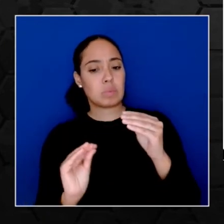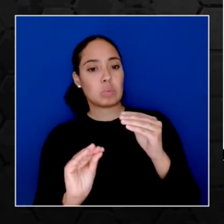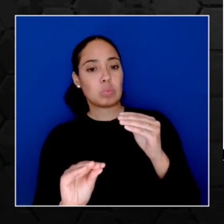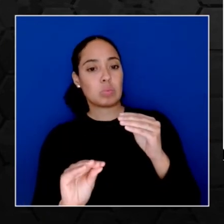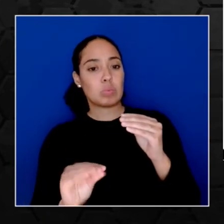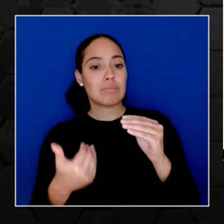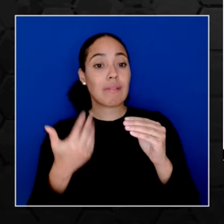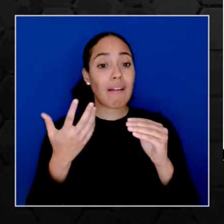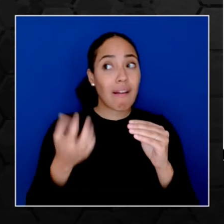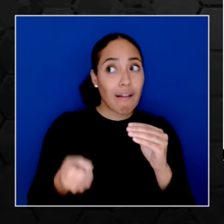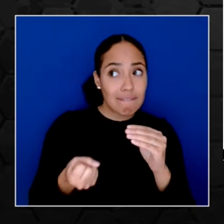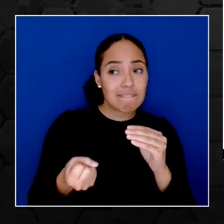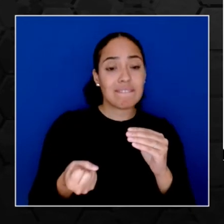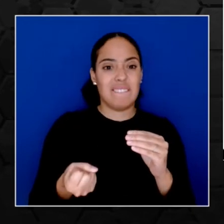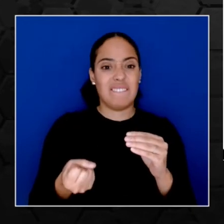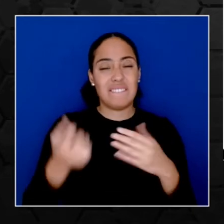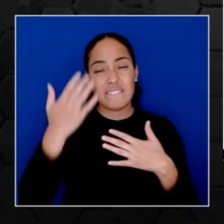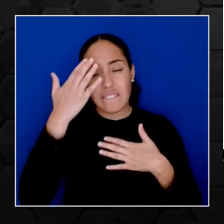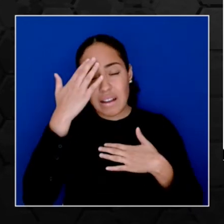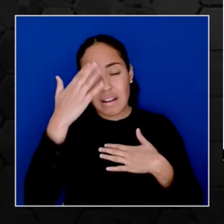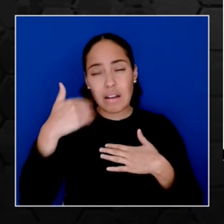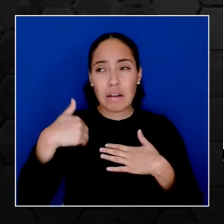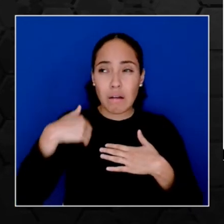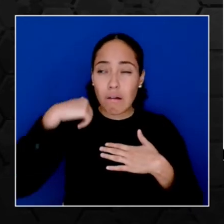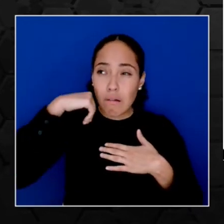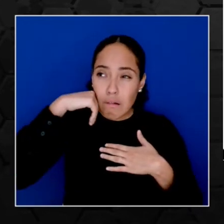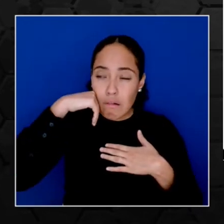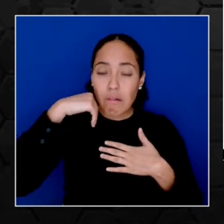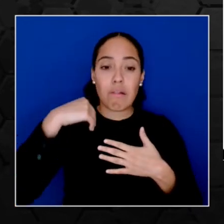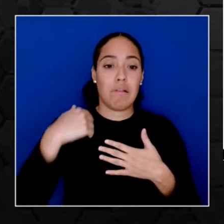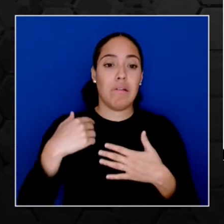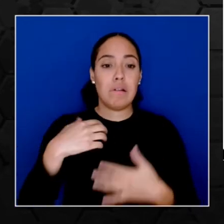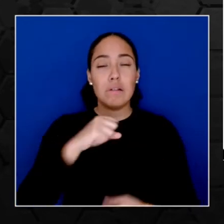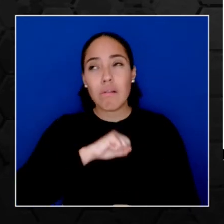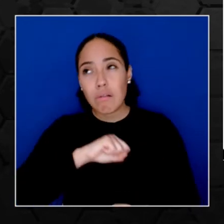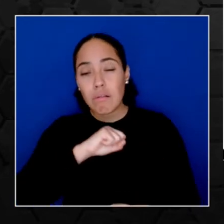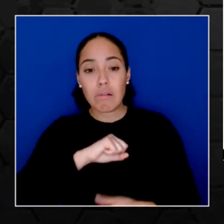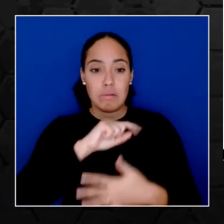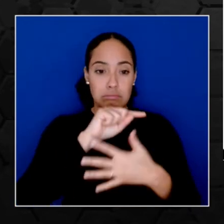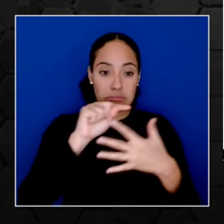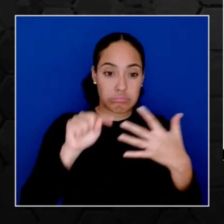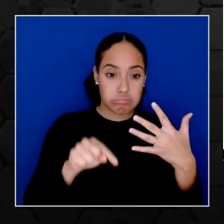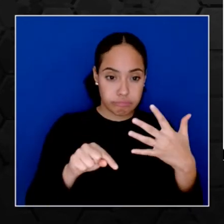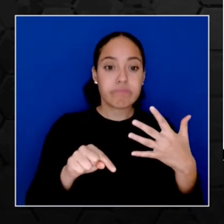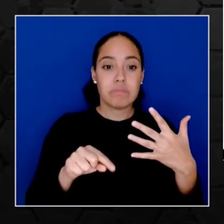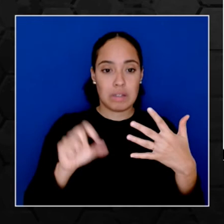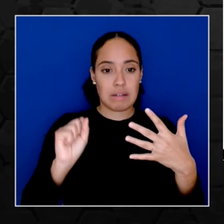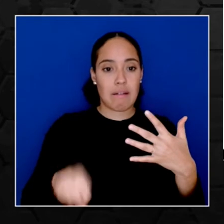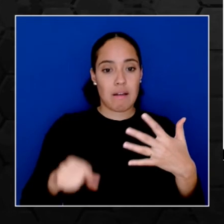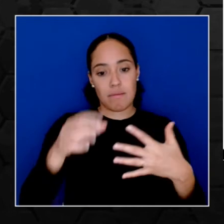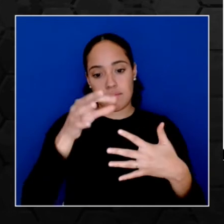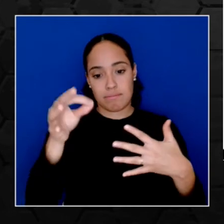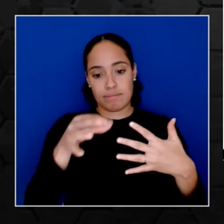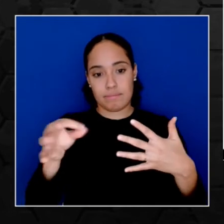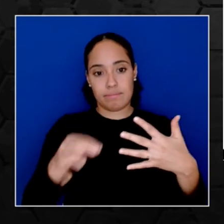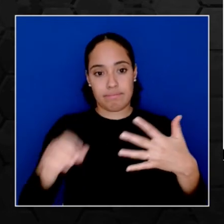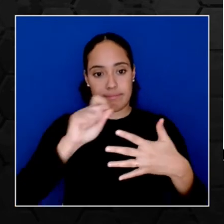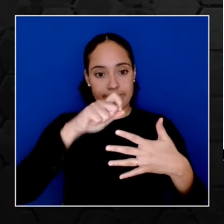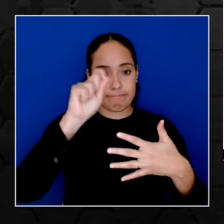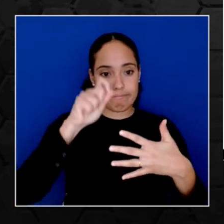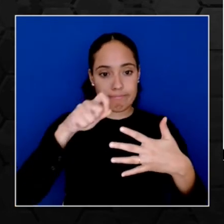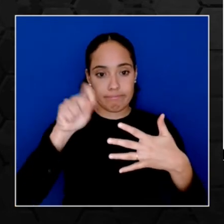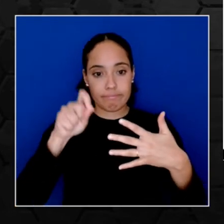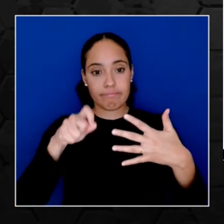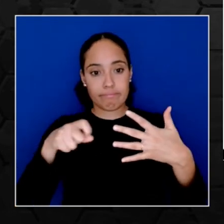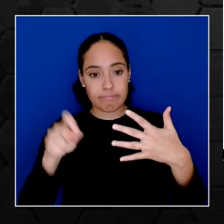entire appointment procedure. So I'm again giving choices. So cold, cough, fever, headache,